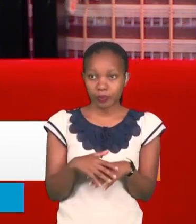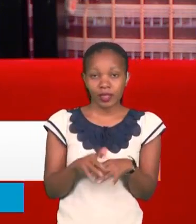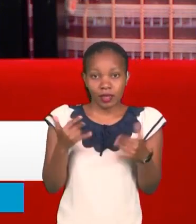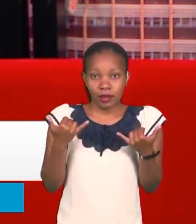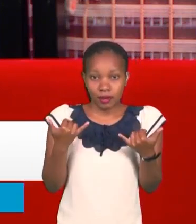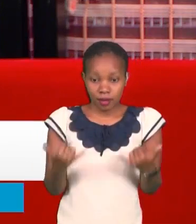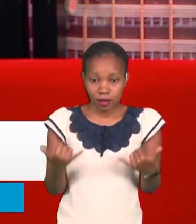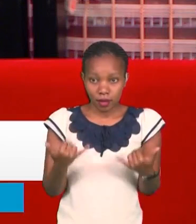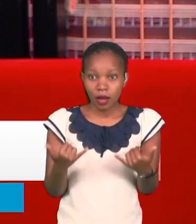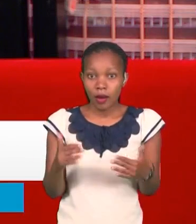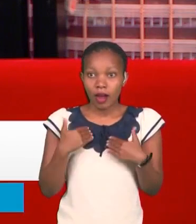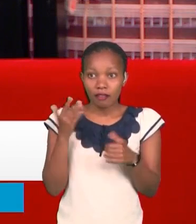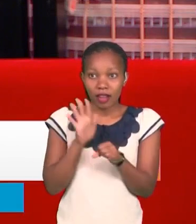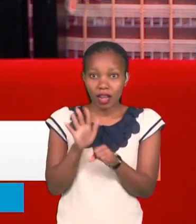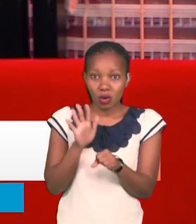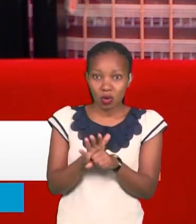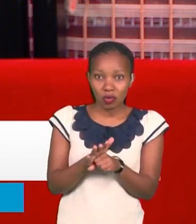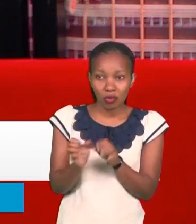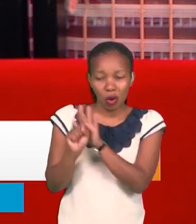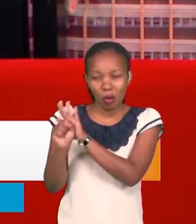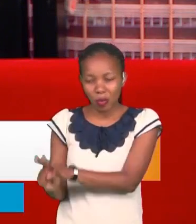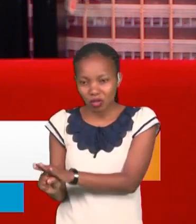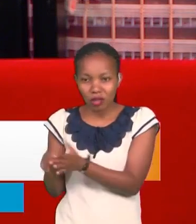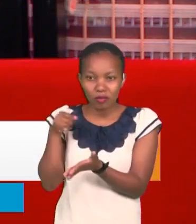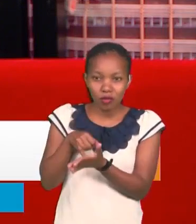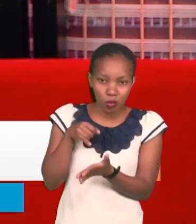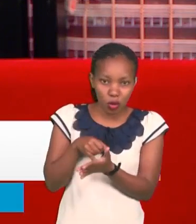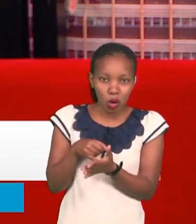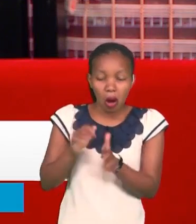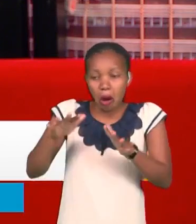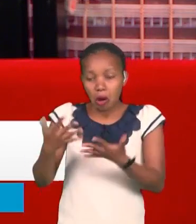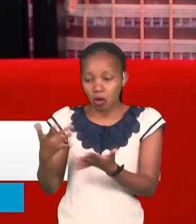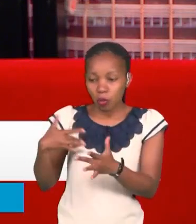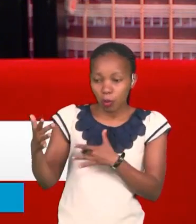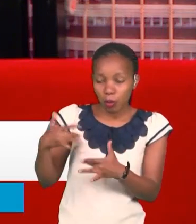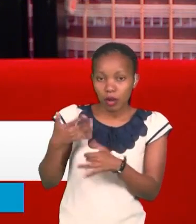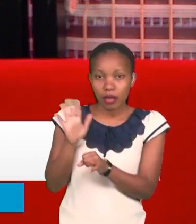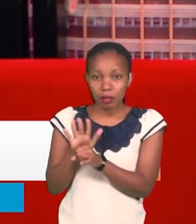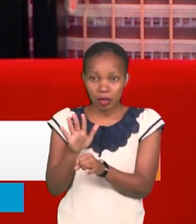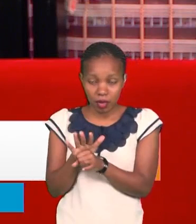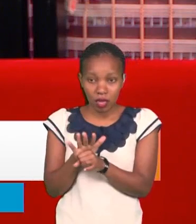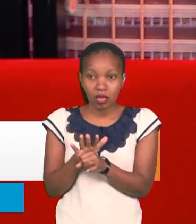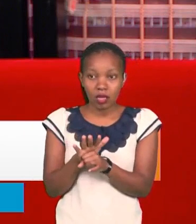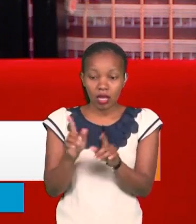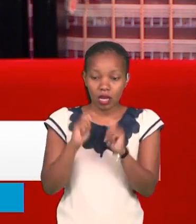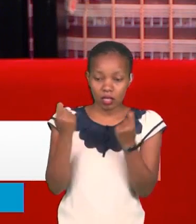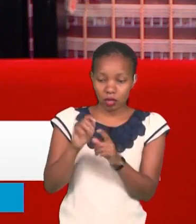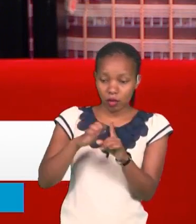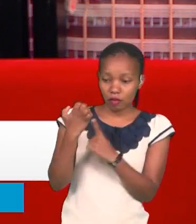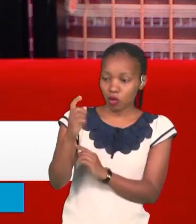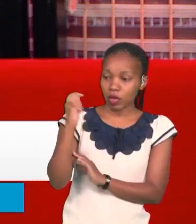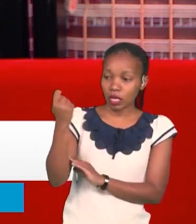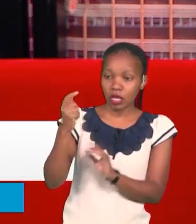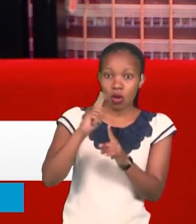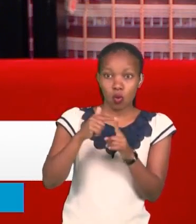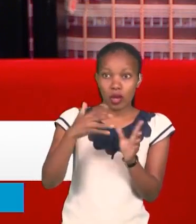currently, there has been a lot of neglect in terms of involvement, even consideration in most of this. But under Team Environment Kenya, even when we